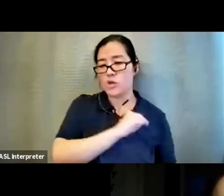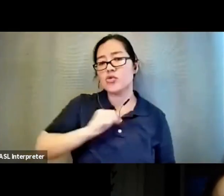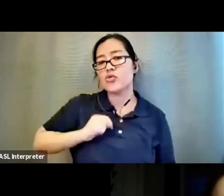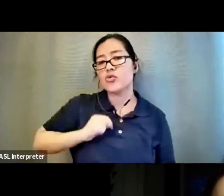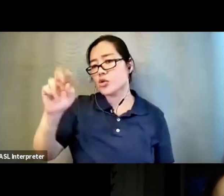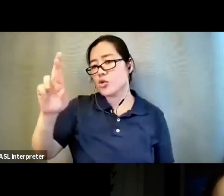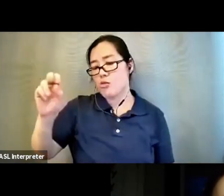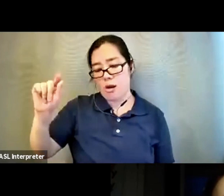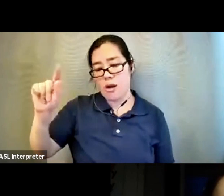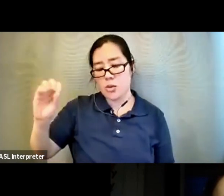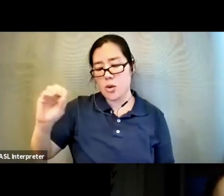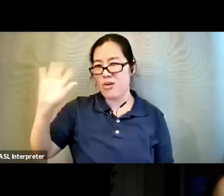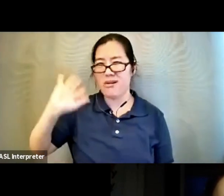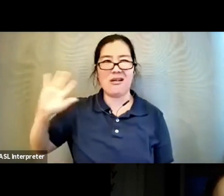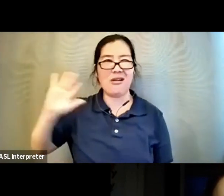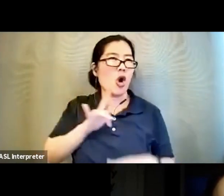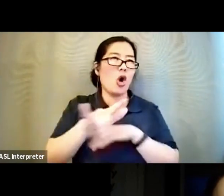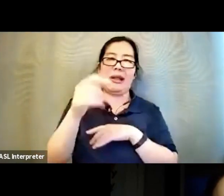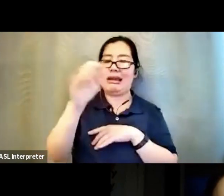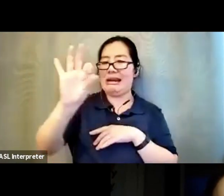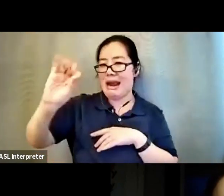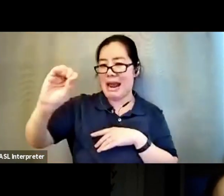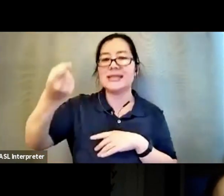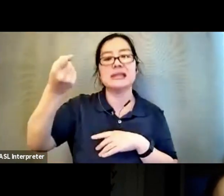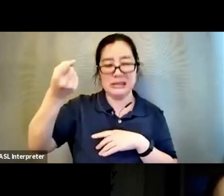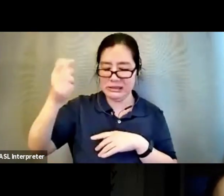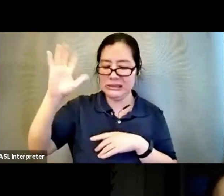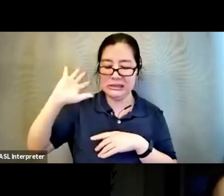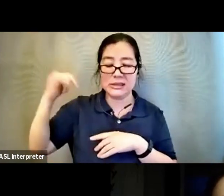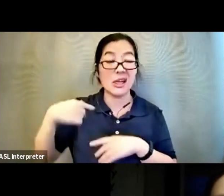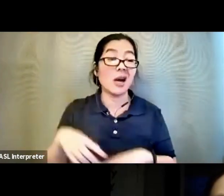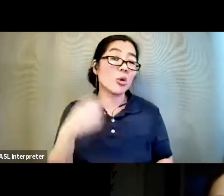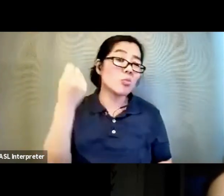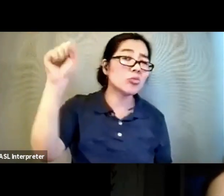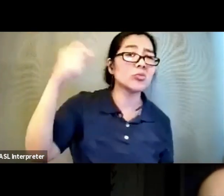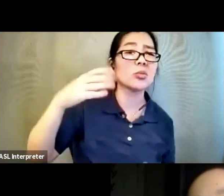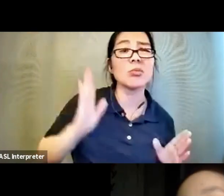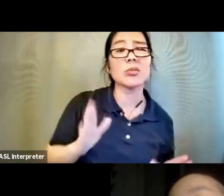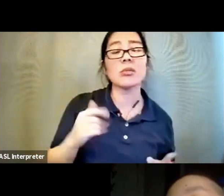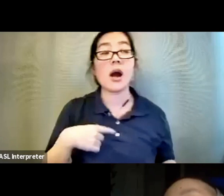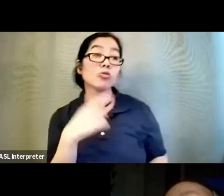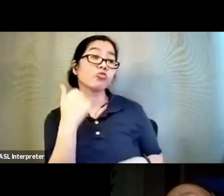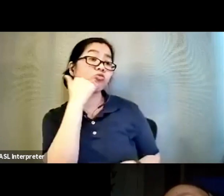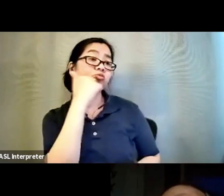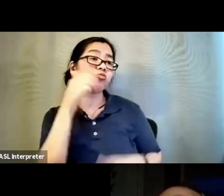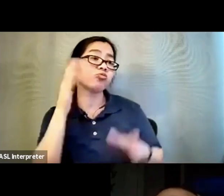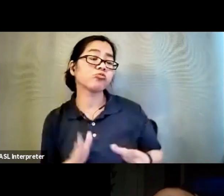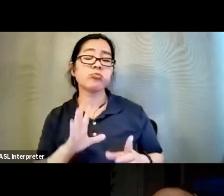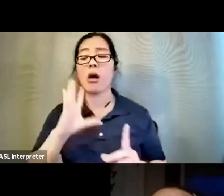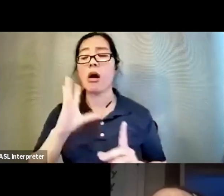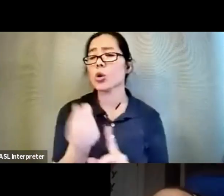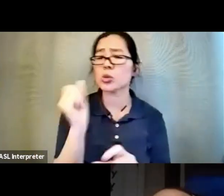20s. I'm a movement worker, I'm a regular ass person, I'm a writer, I'm a cultural worker, and I'm someone who